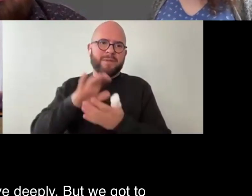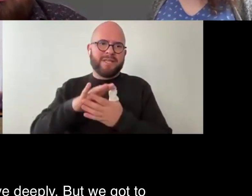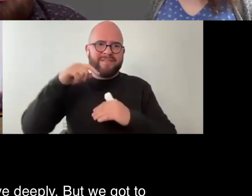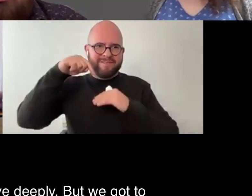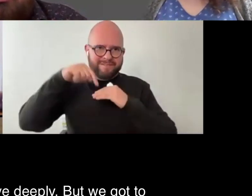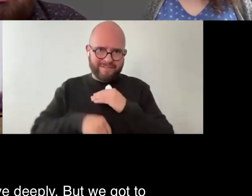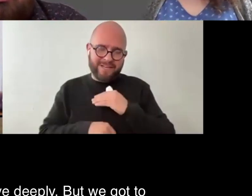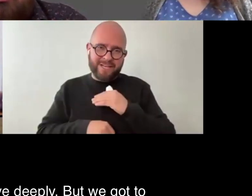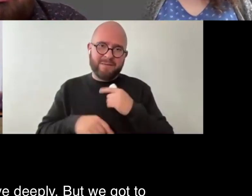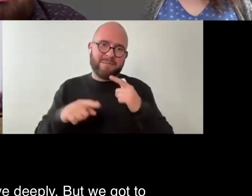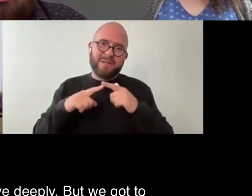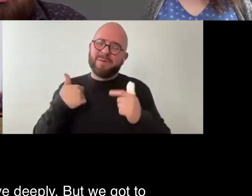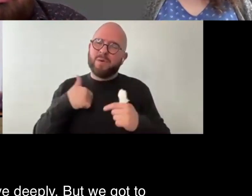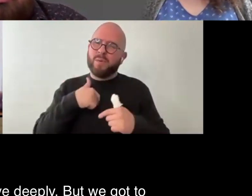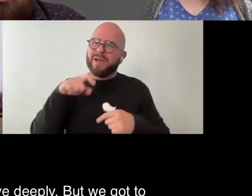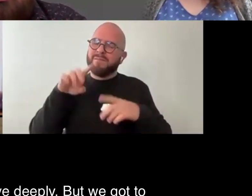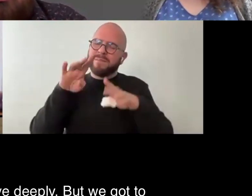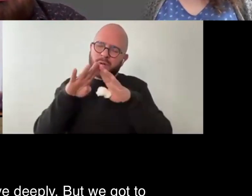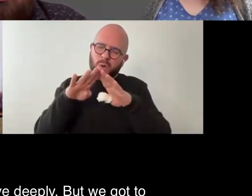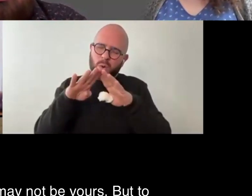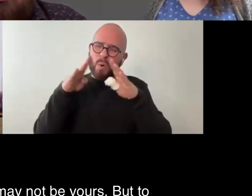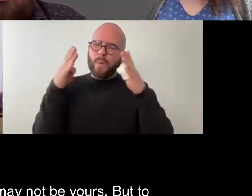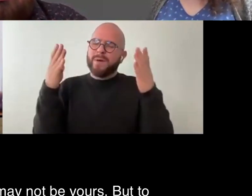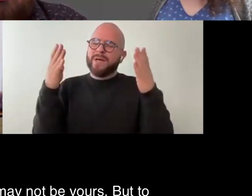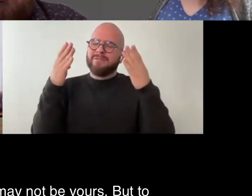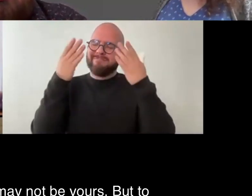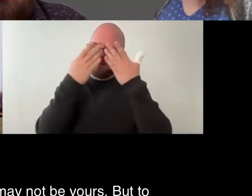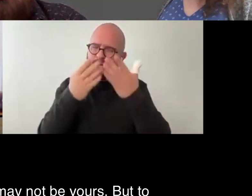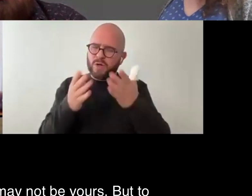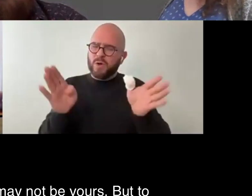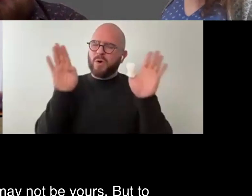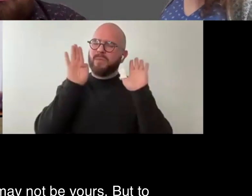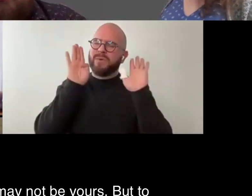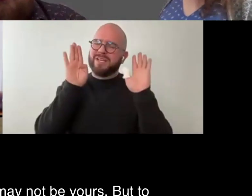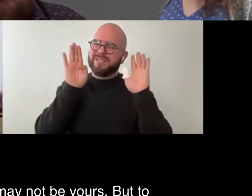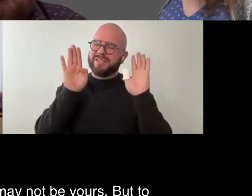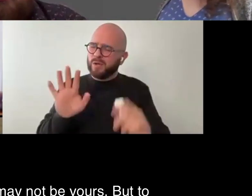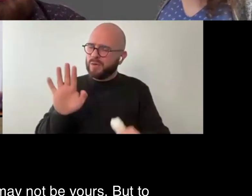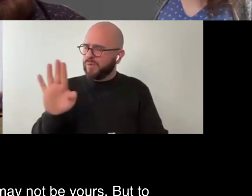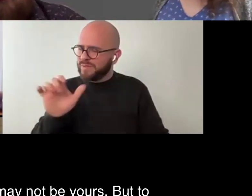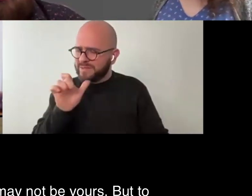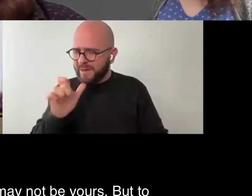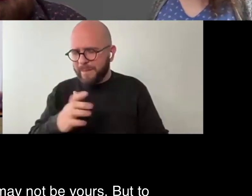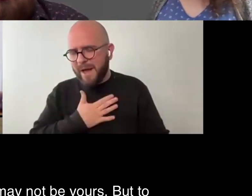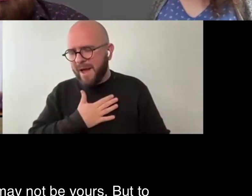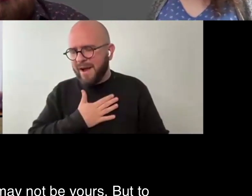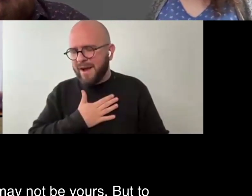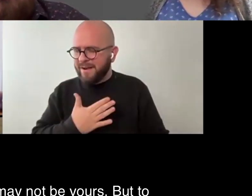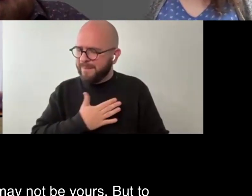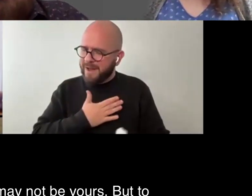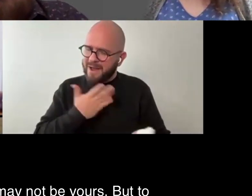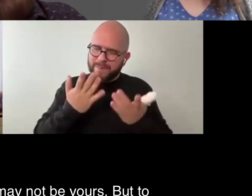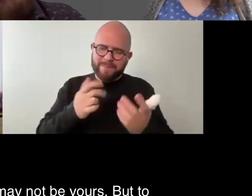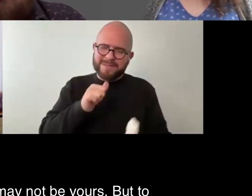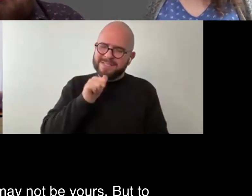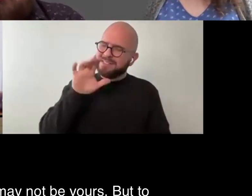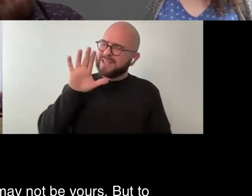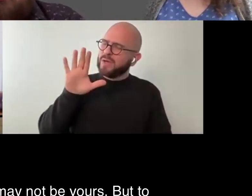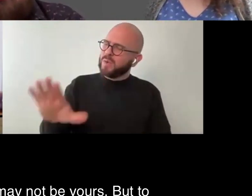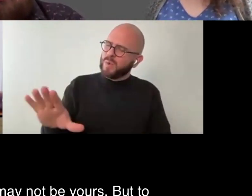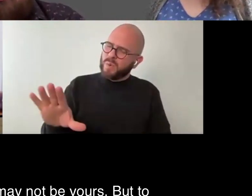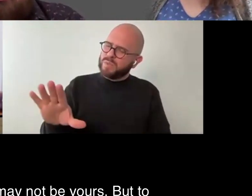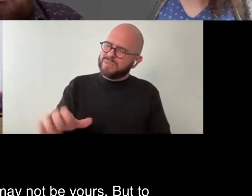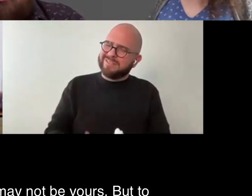of openness to the fact that yours is not mine and mine may not be yours. But to